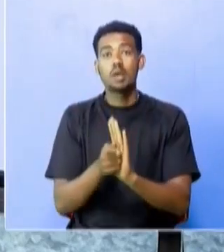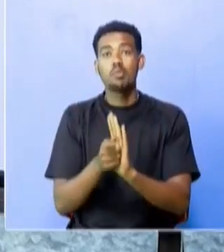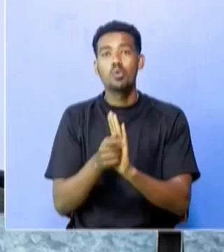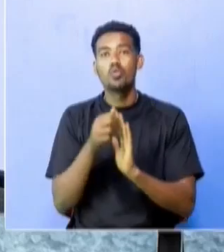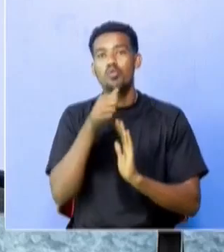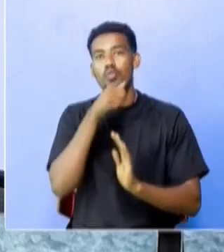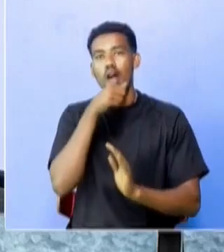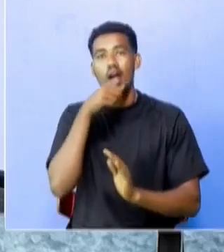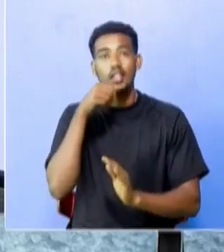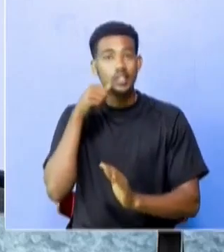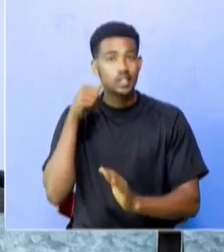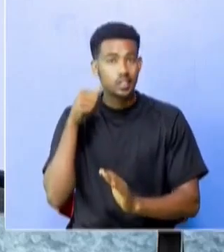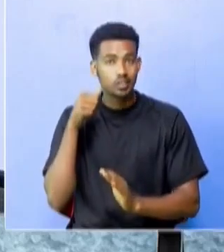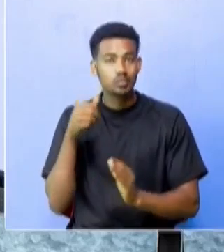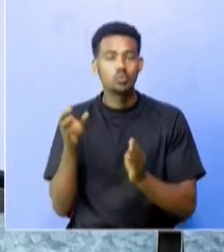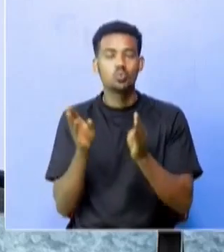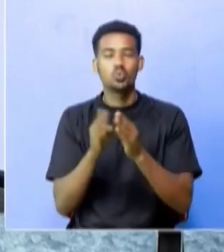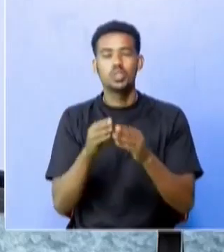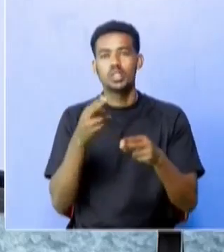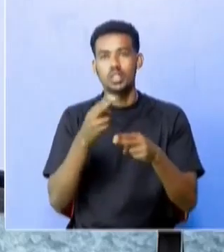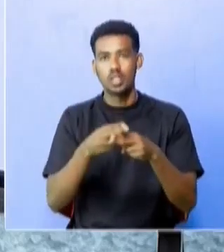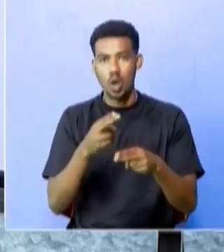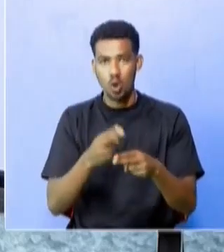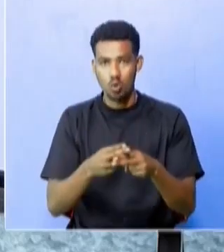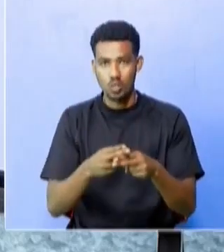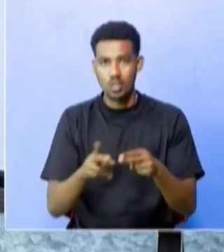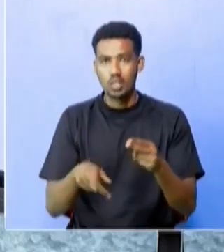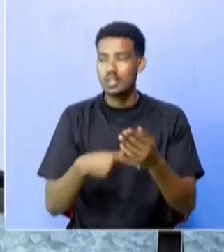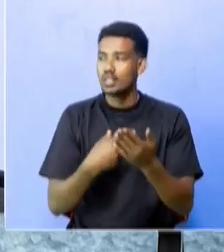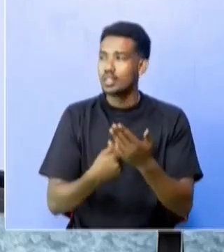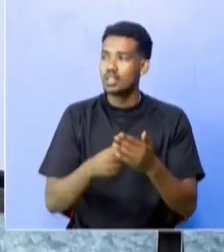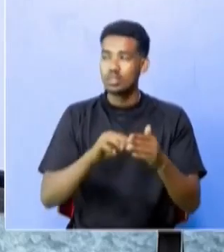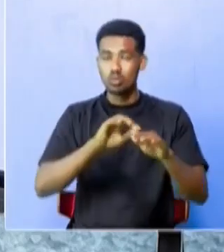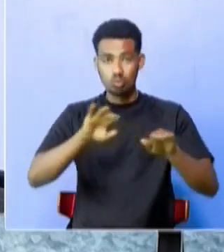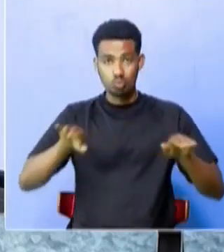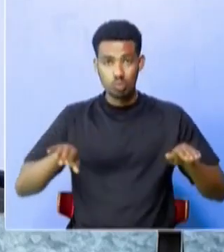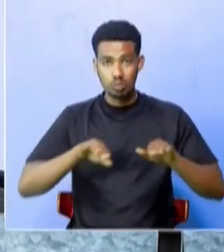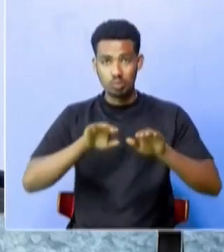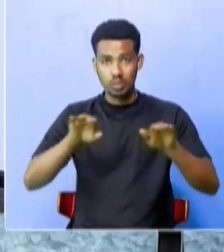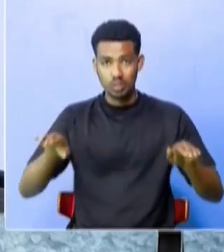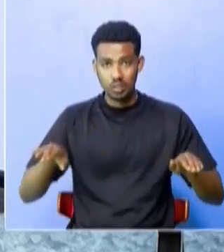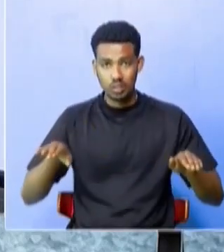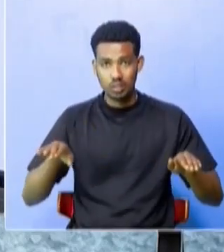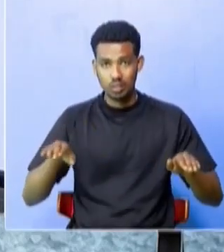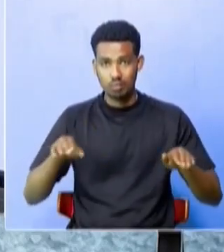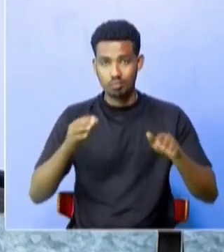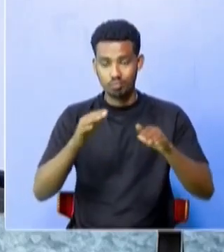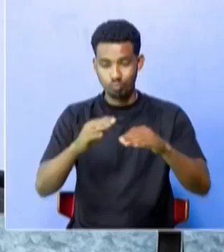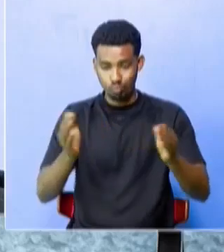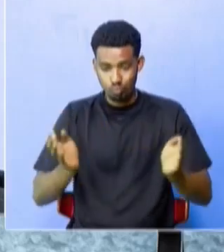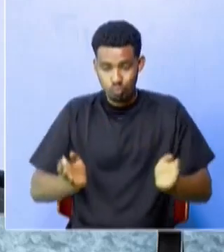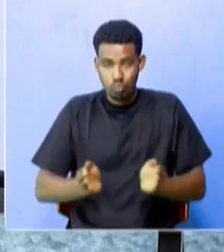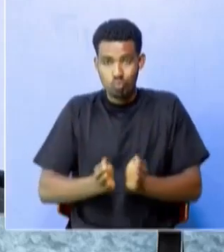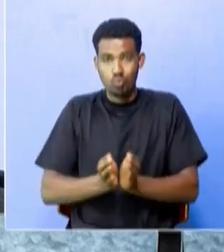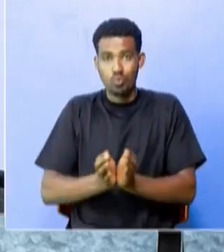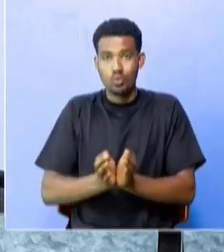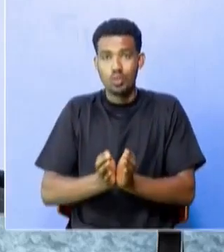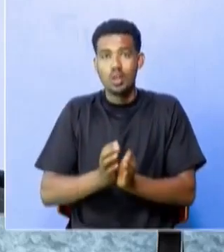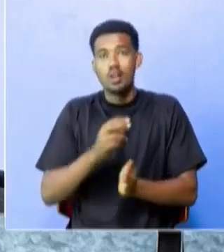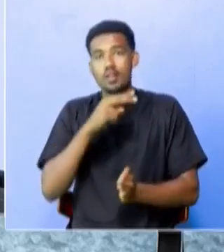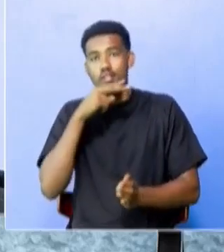adjective with noun. Here is like swimming pool. What's that?